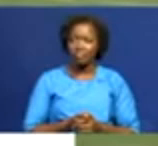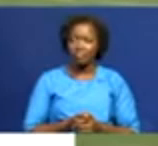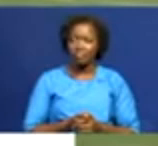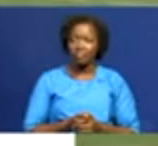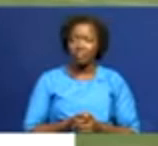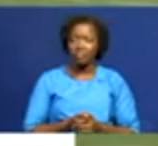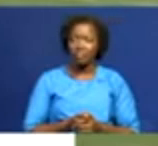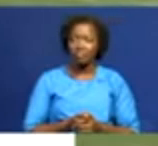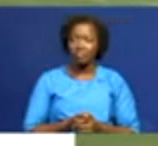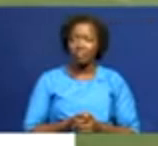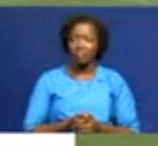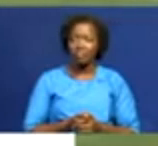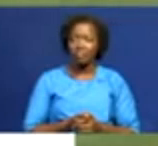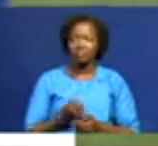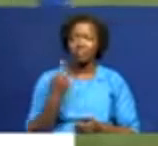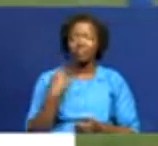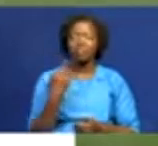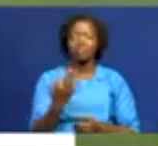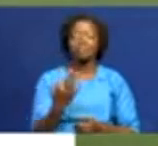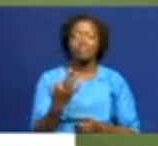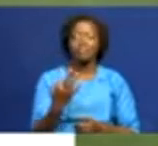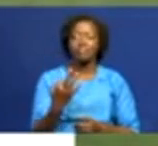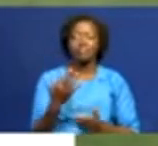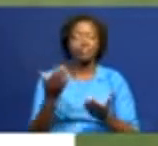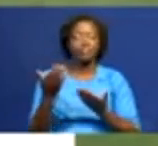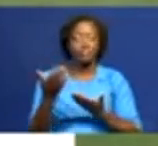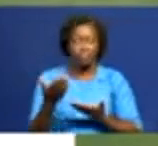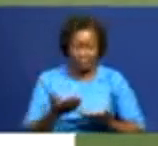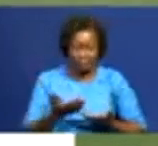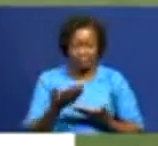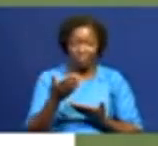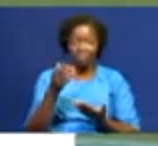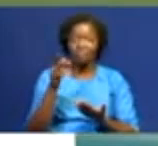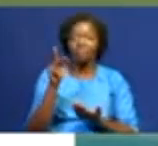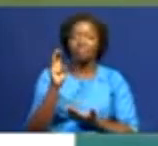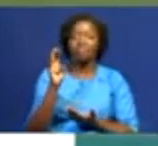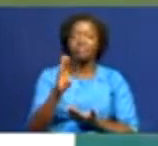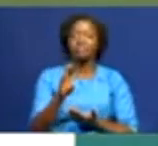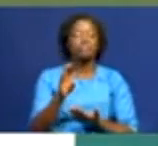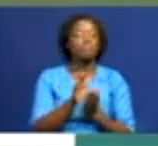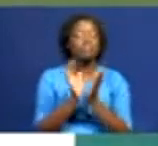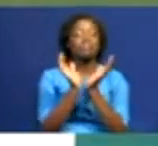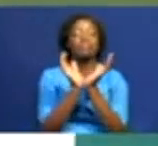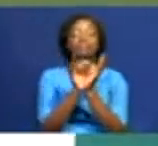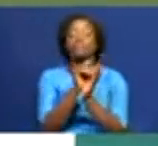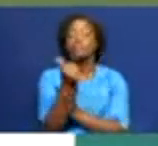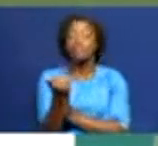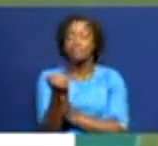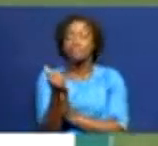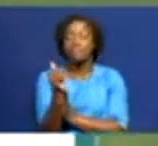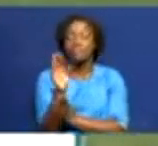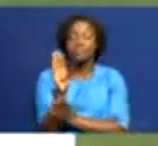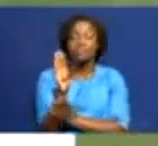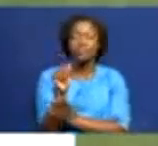Meanwhile, third place Nzoia Sugar will welcome KCB at the Sudi Stadium. In other matches of the day, Bandari will